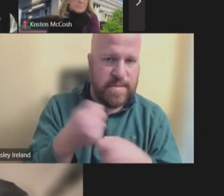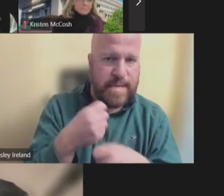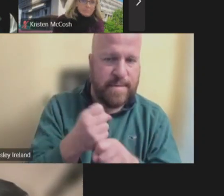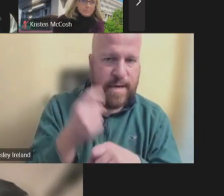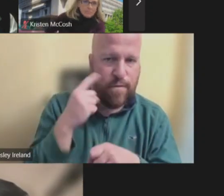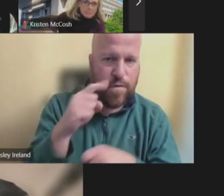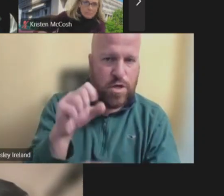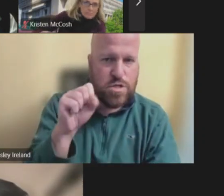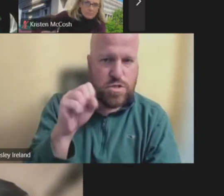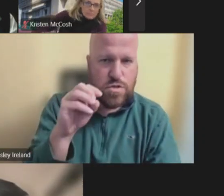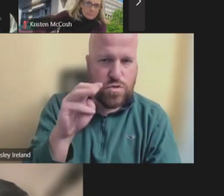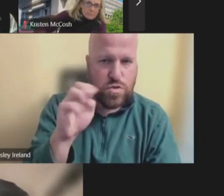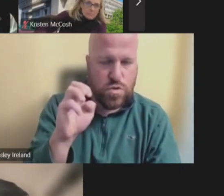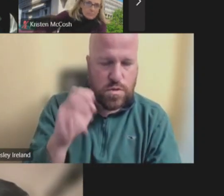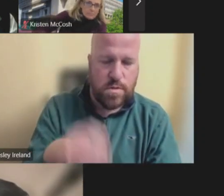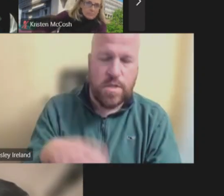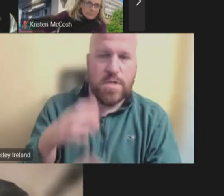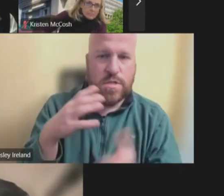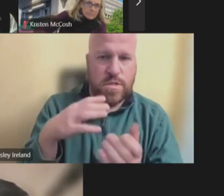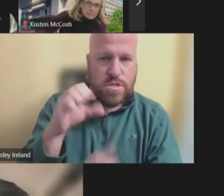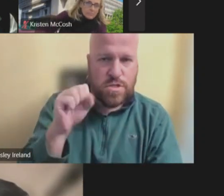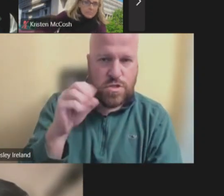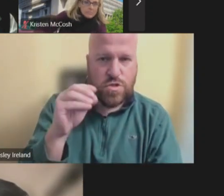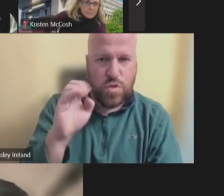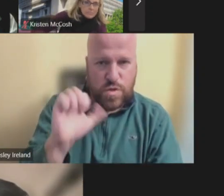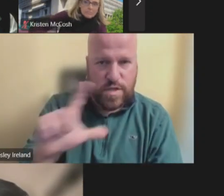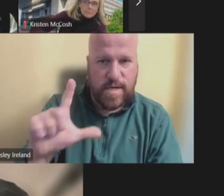were there any efforts made